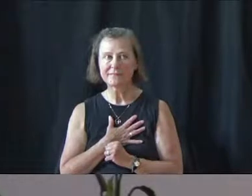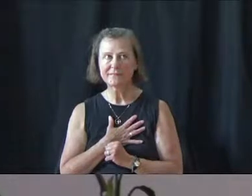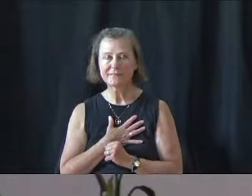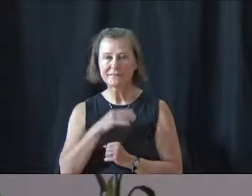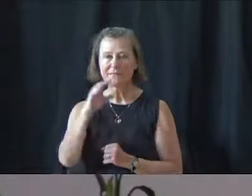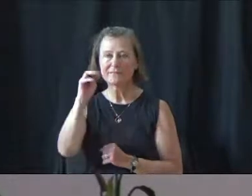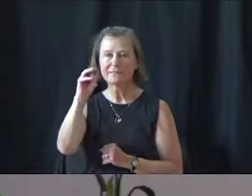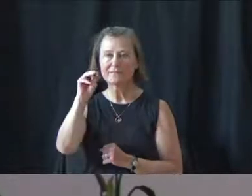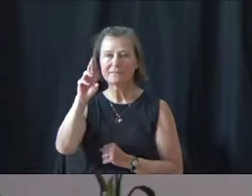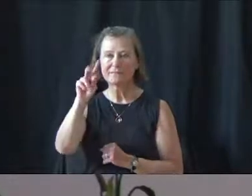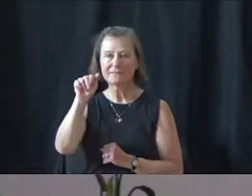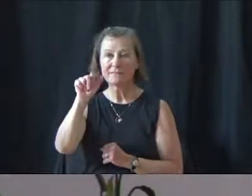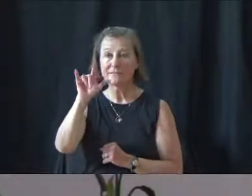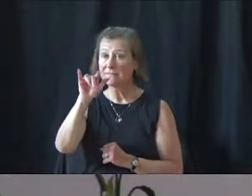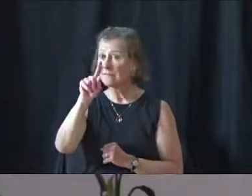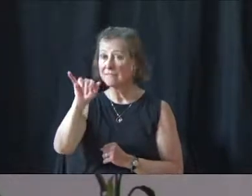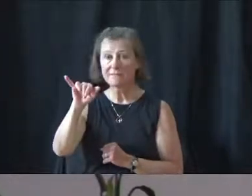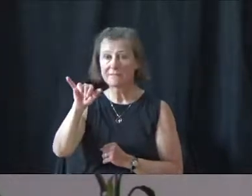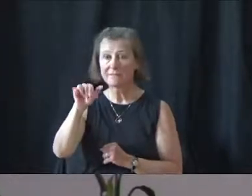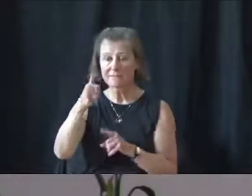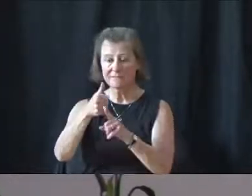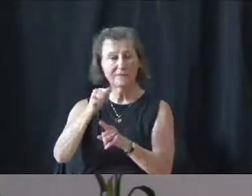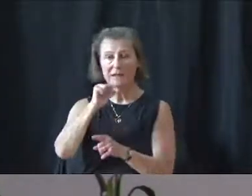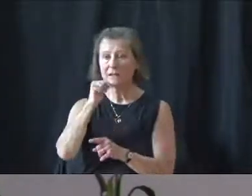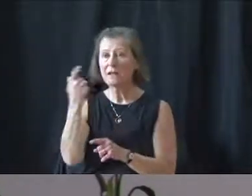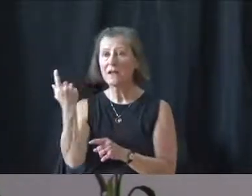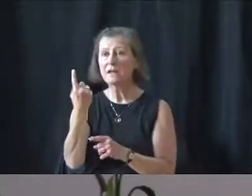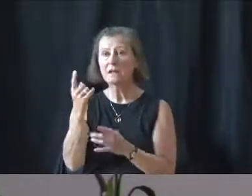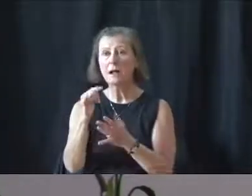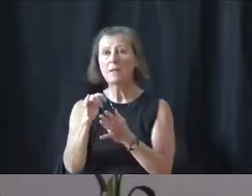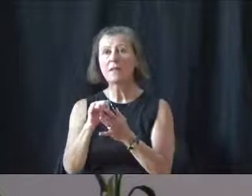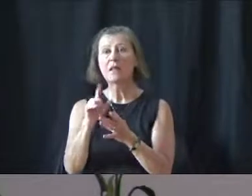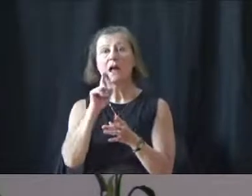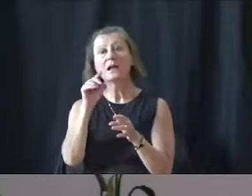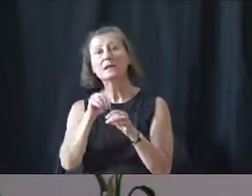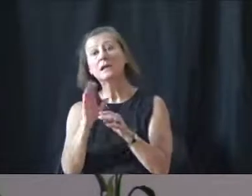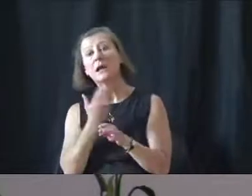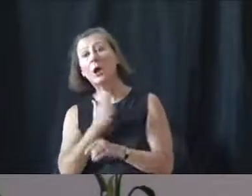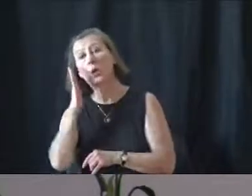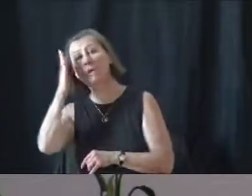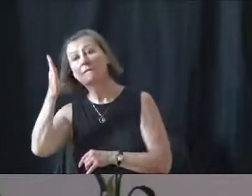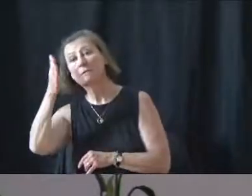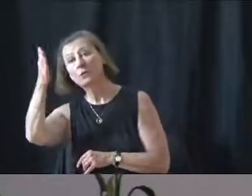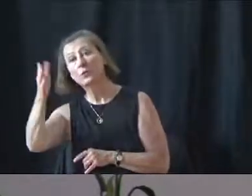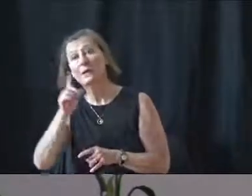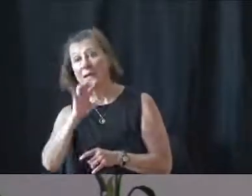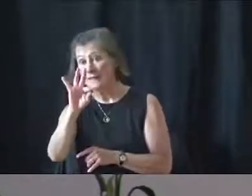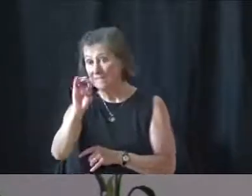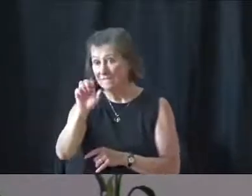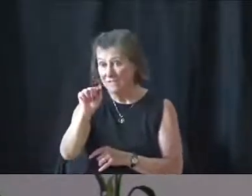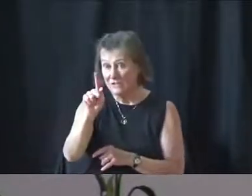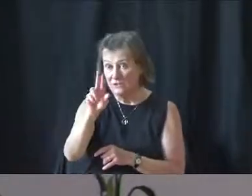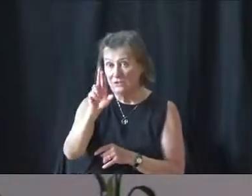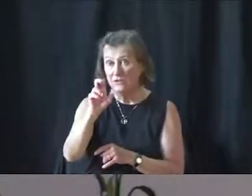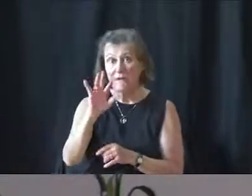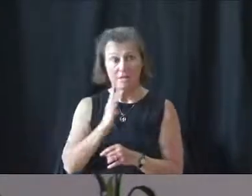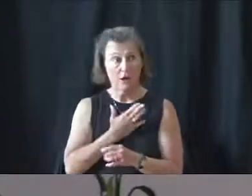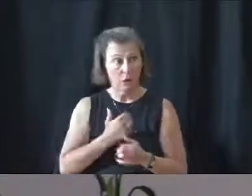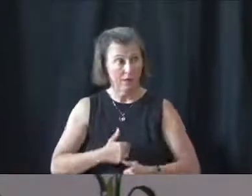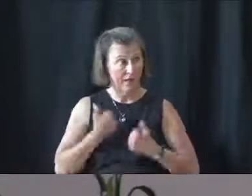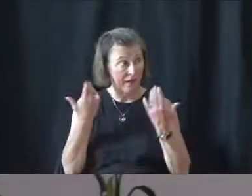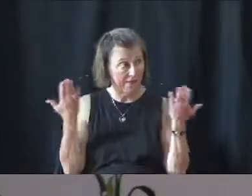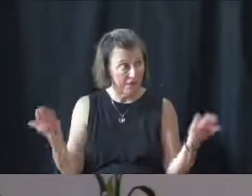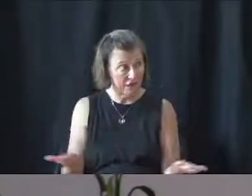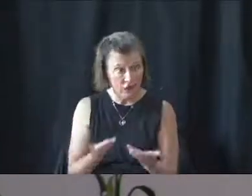Mortality is not something that just lies in our future. It is a feature of our lives here and now.